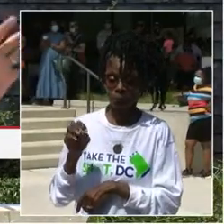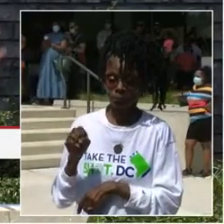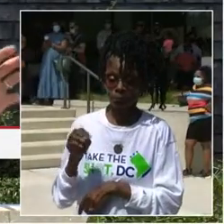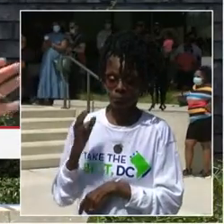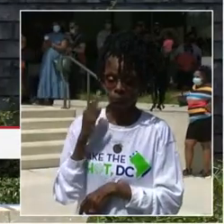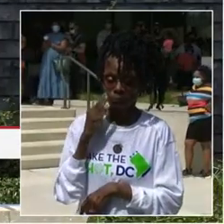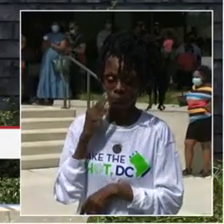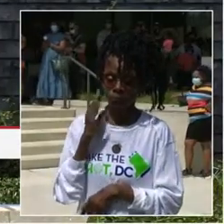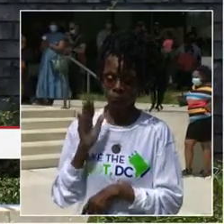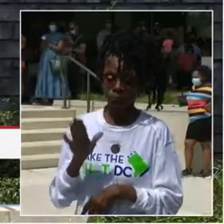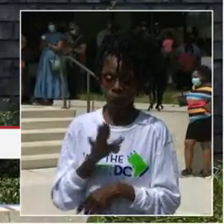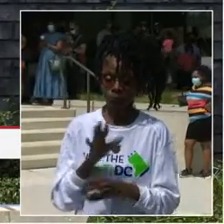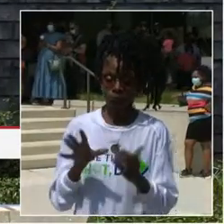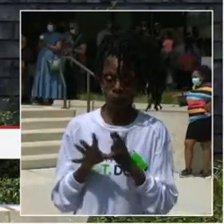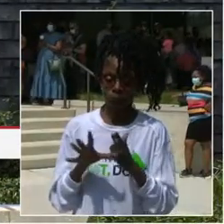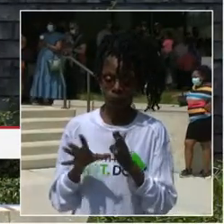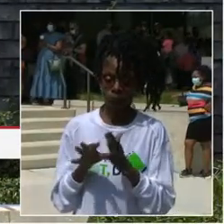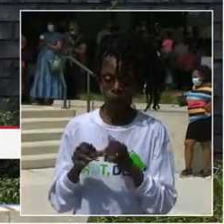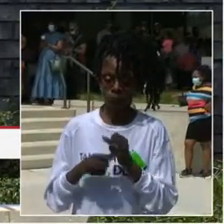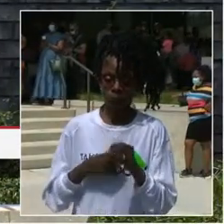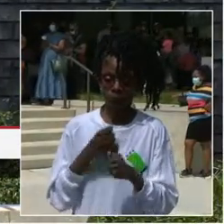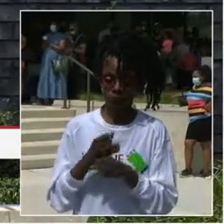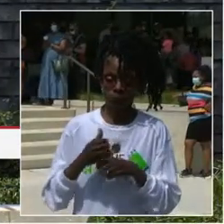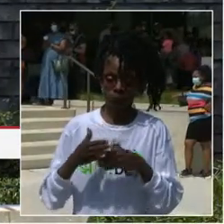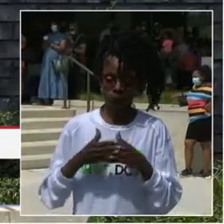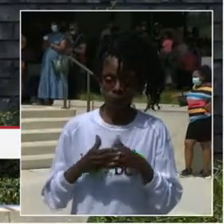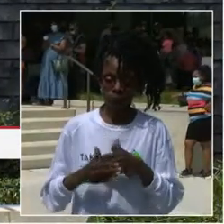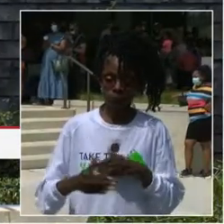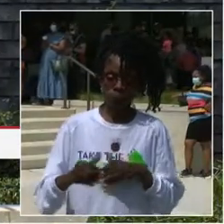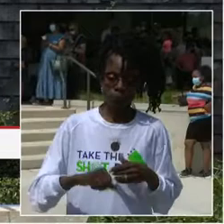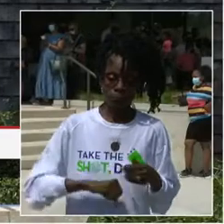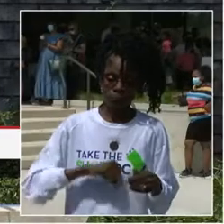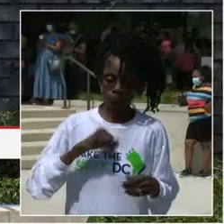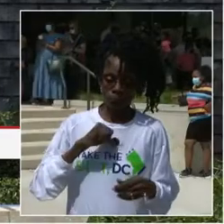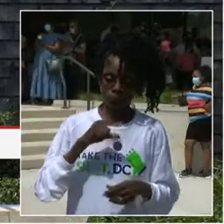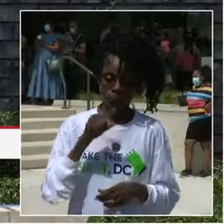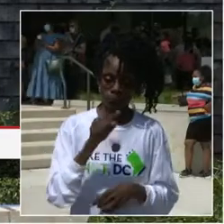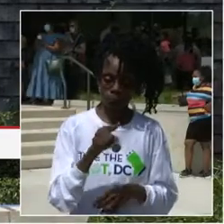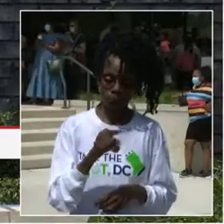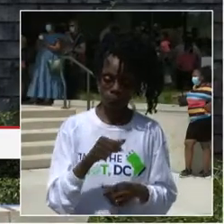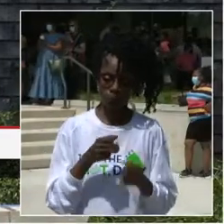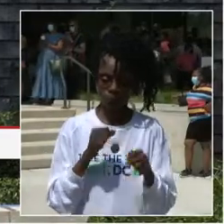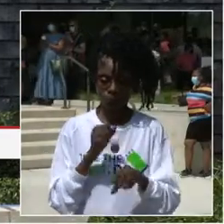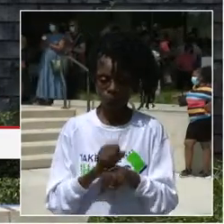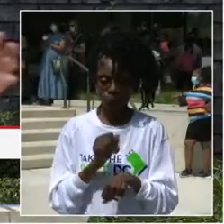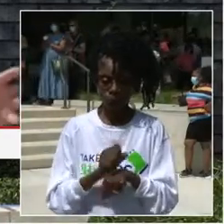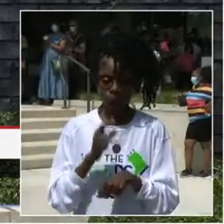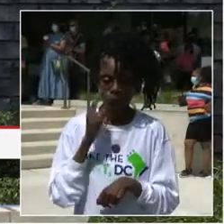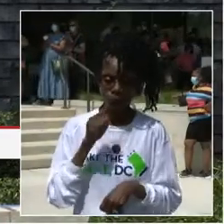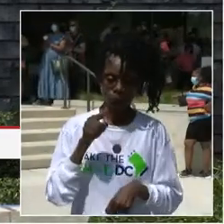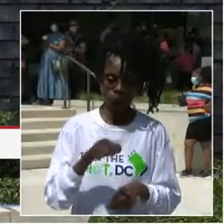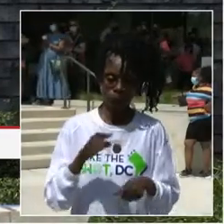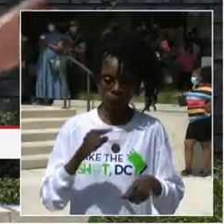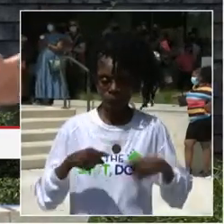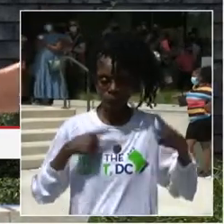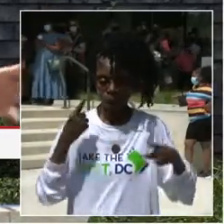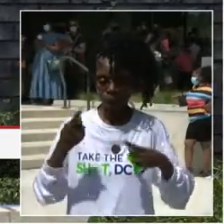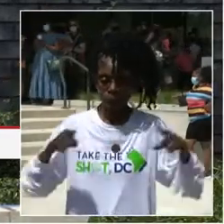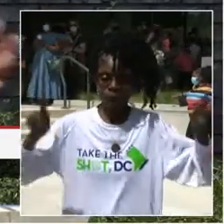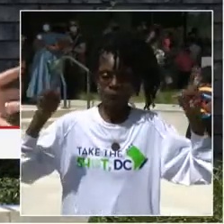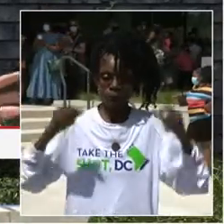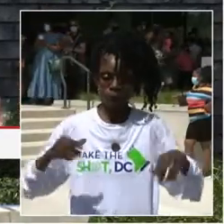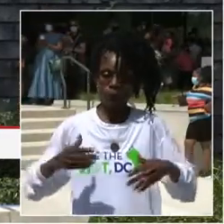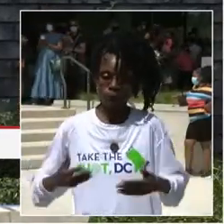your senior year here. So we're incredibly proud of you. We are rooting for your success in this year. We're so excited to welcome you back to a new